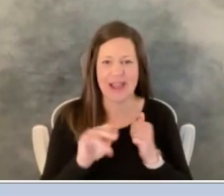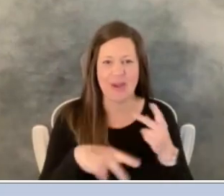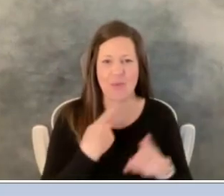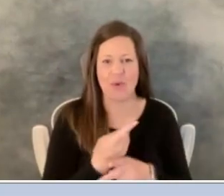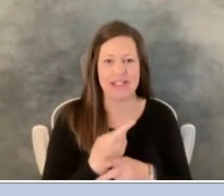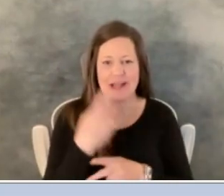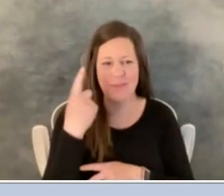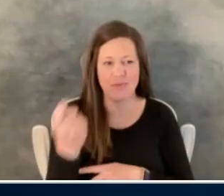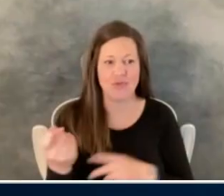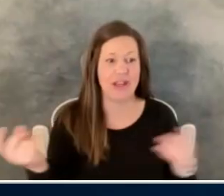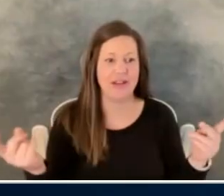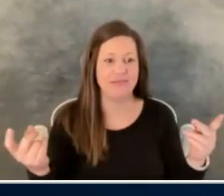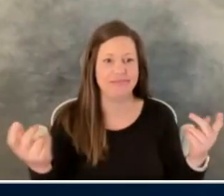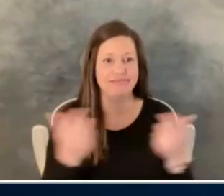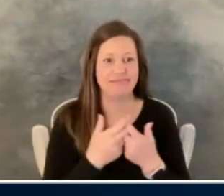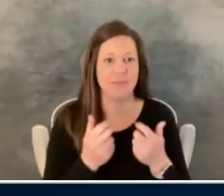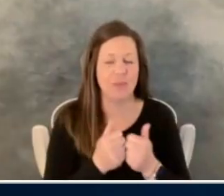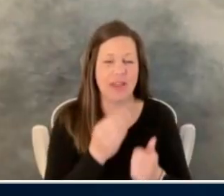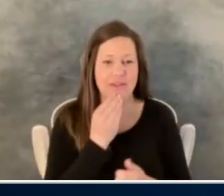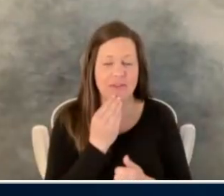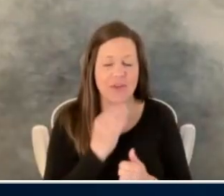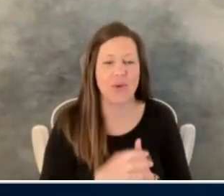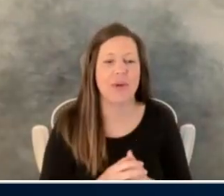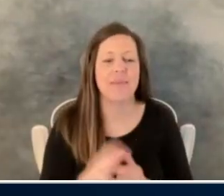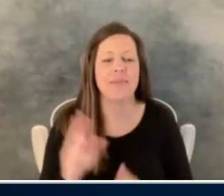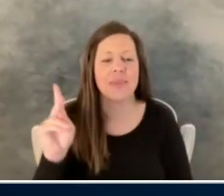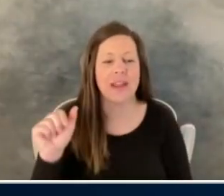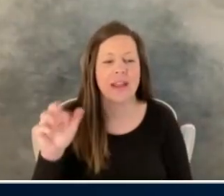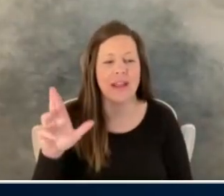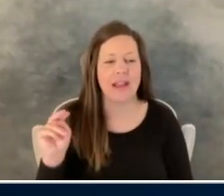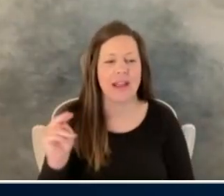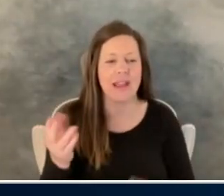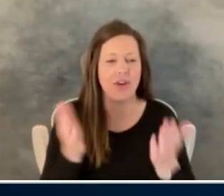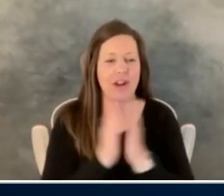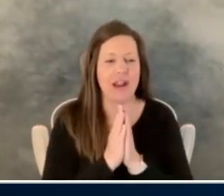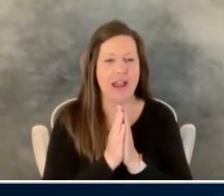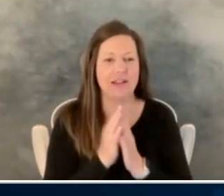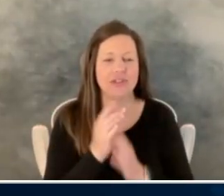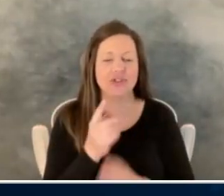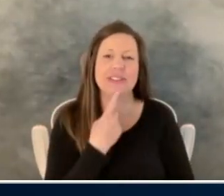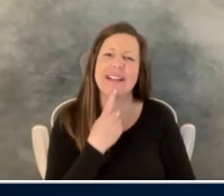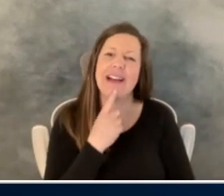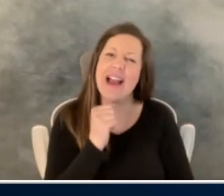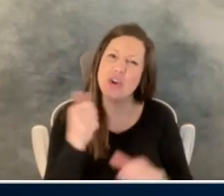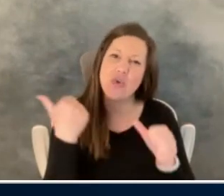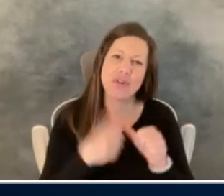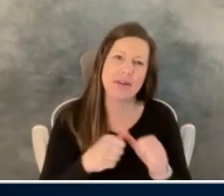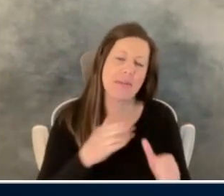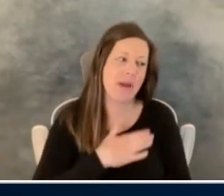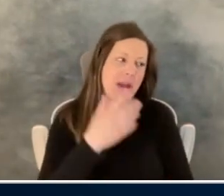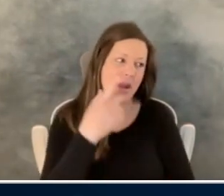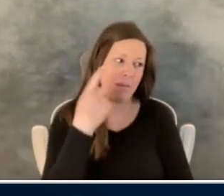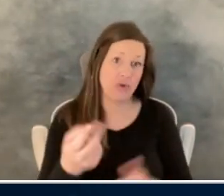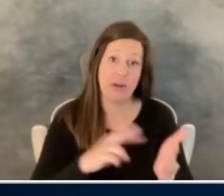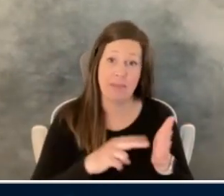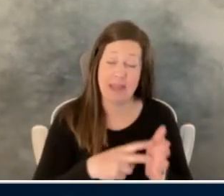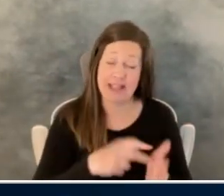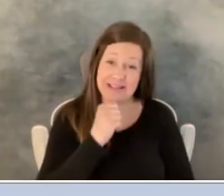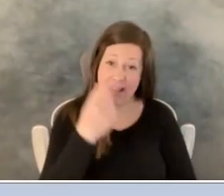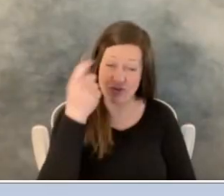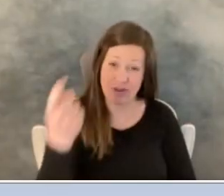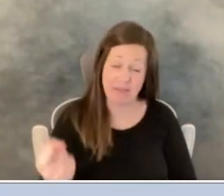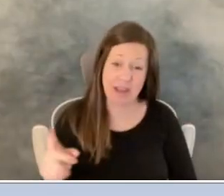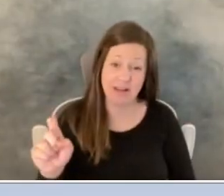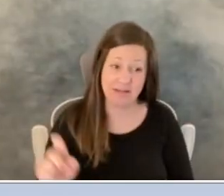food. Karen wants to know, she writes, I don't remember my dreams. Does that mean I'm not dreaming?